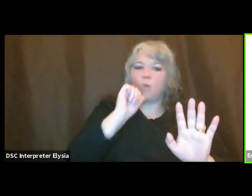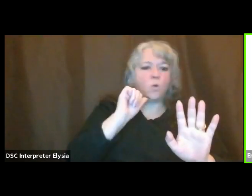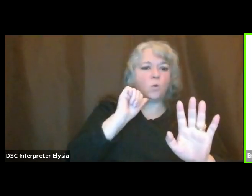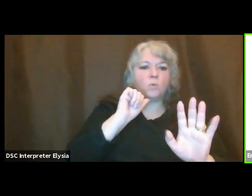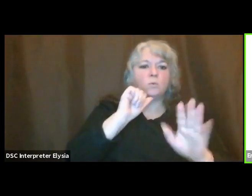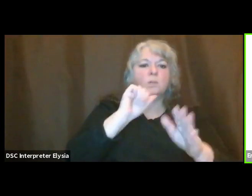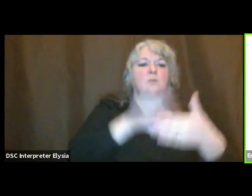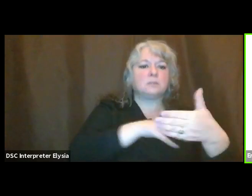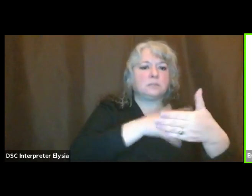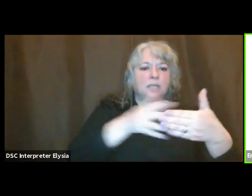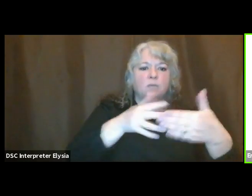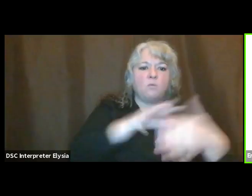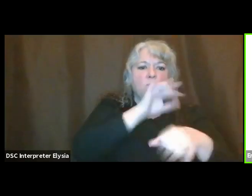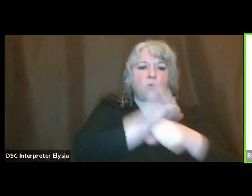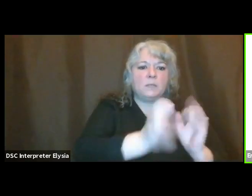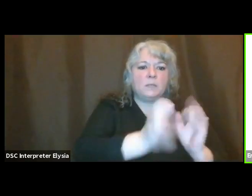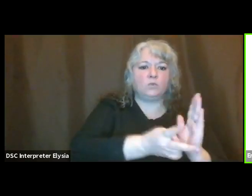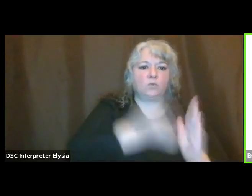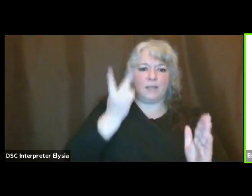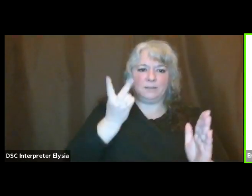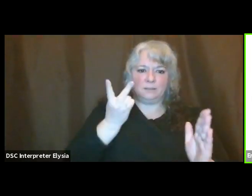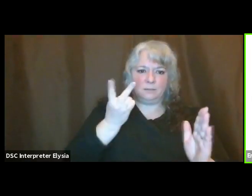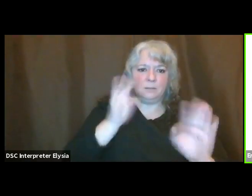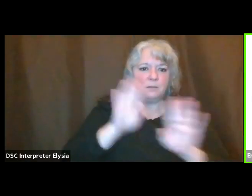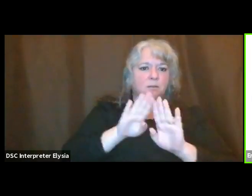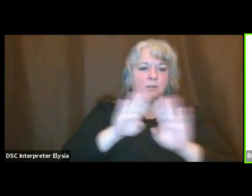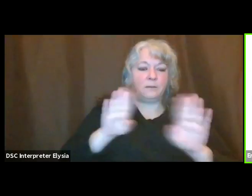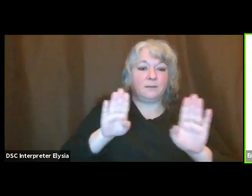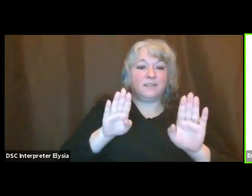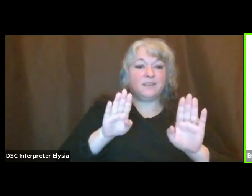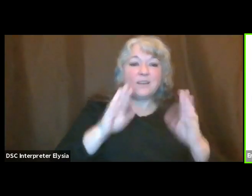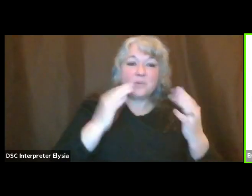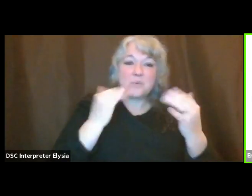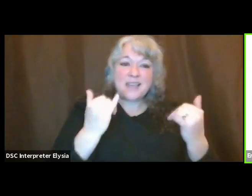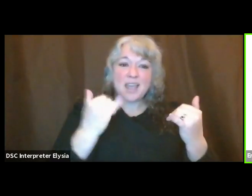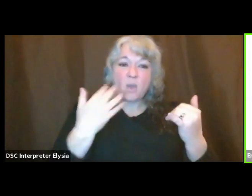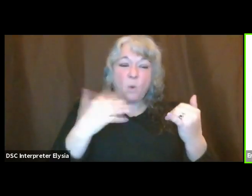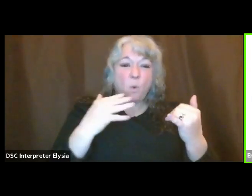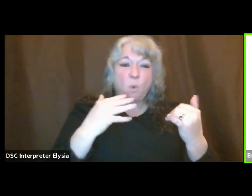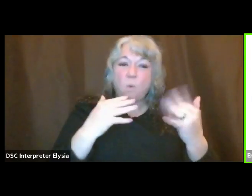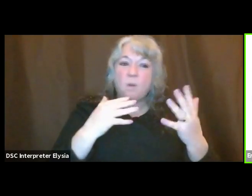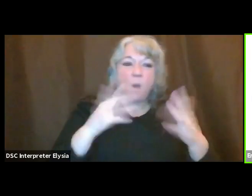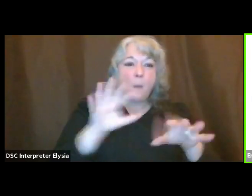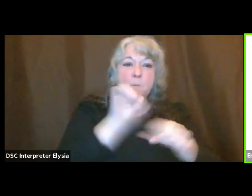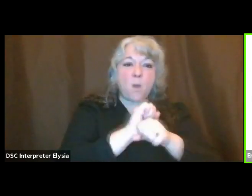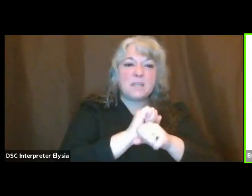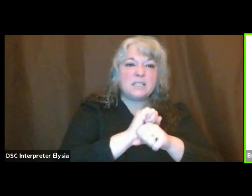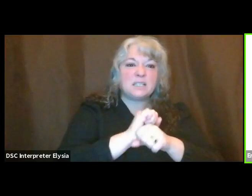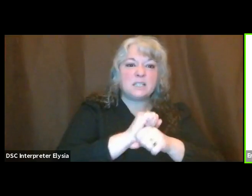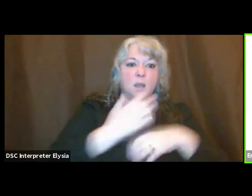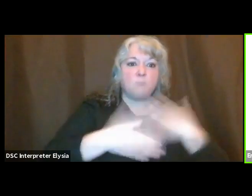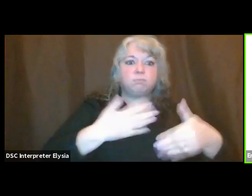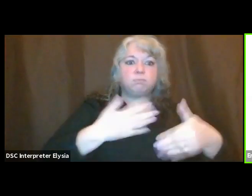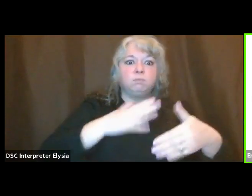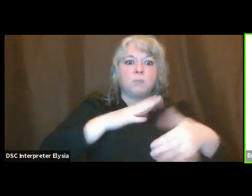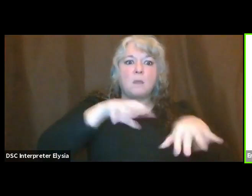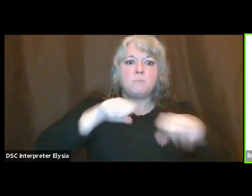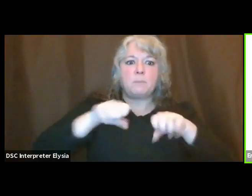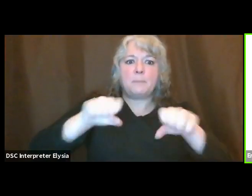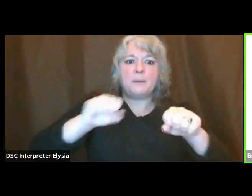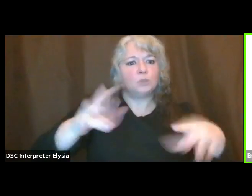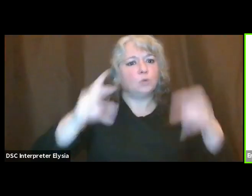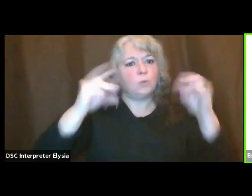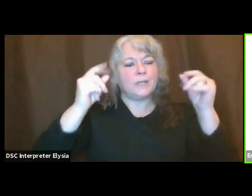The unfortunate thing right now is that our appointments fill up so quick. Last week when we opened them up, the one site, by the